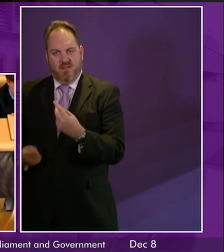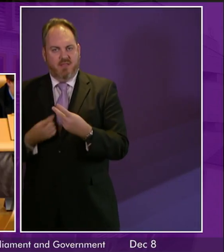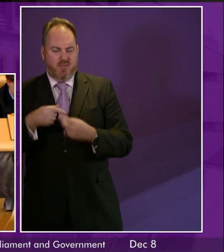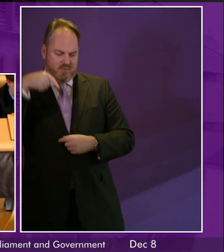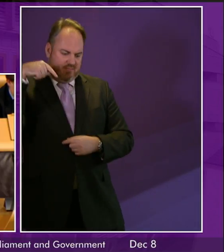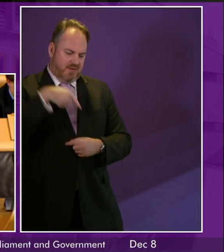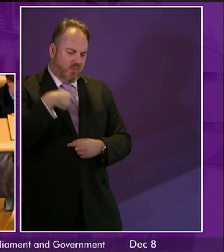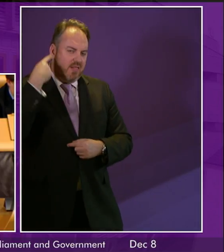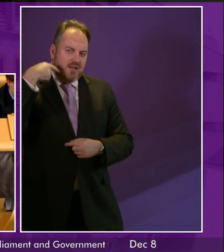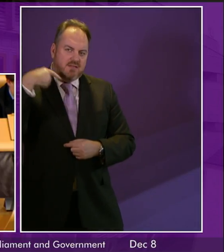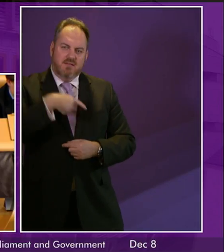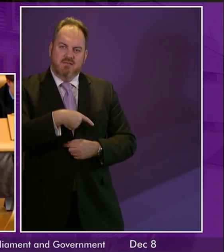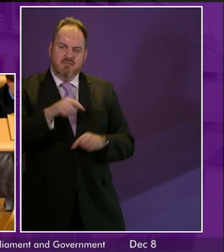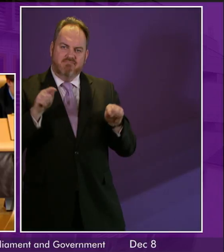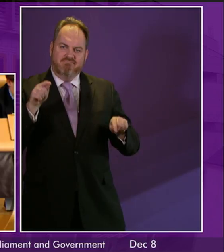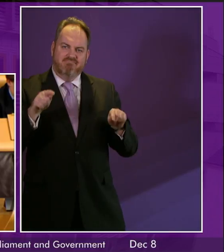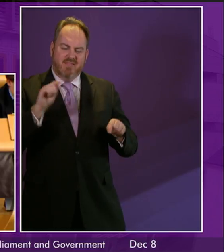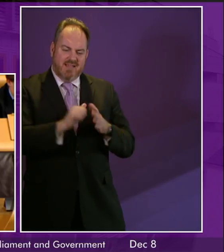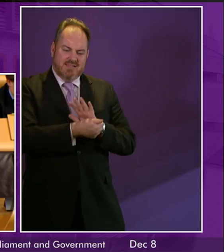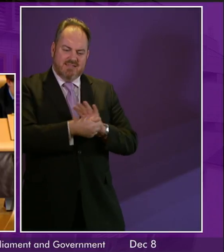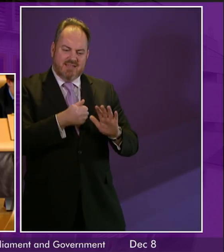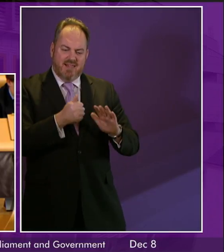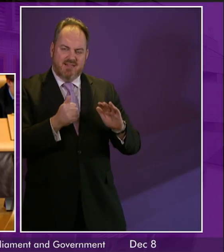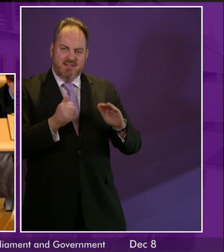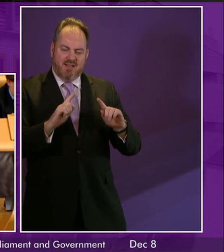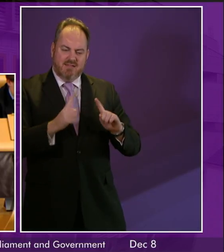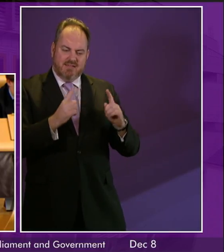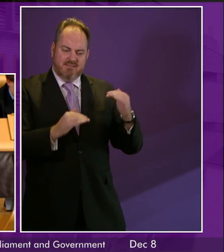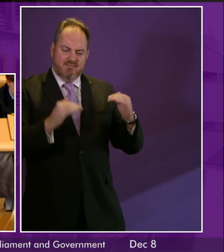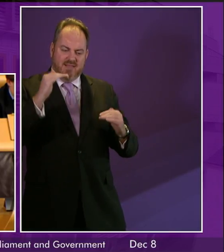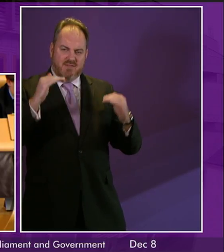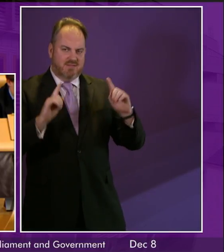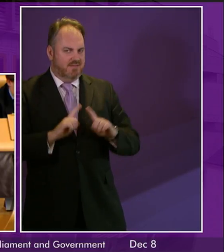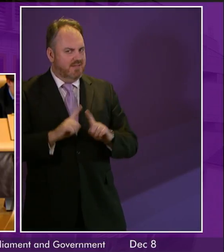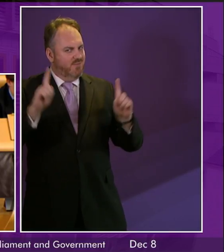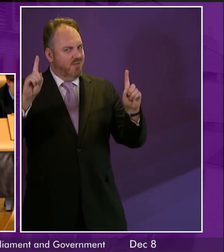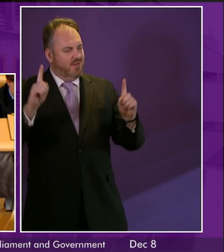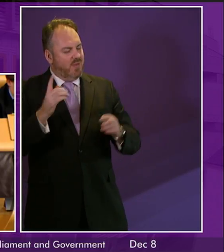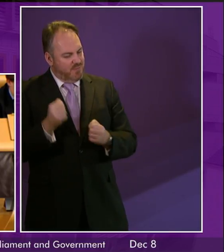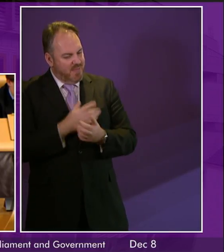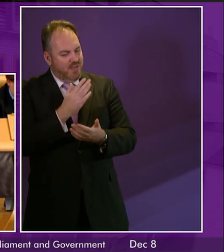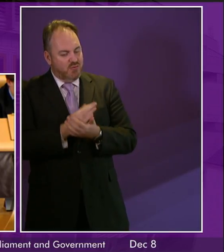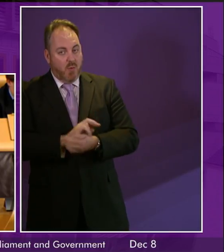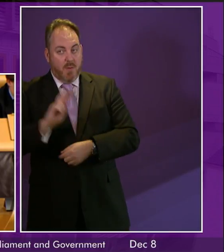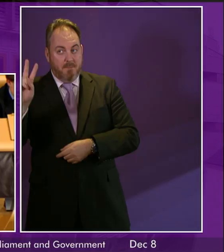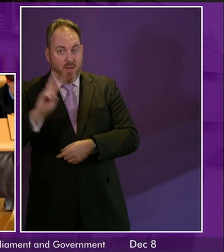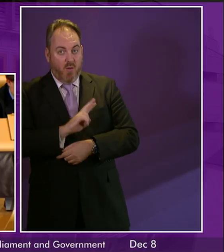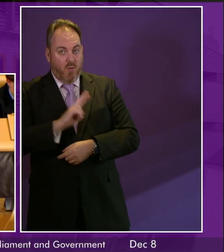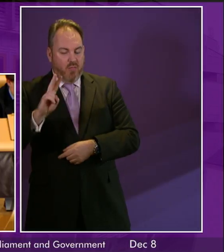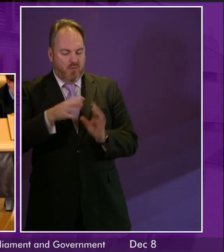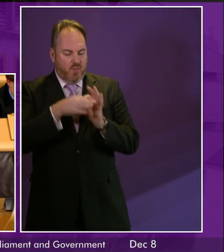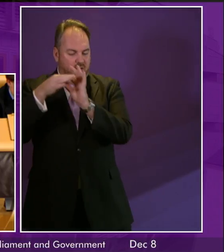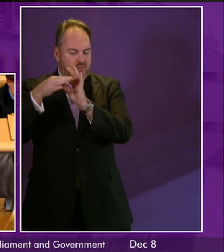different competencies at different levels. And there will be a whole range of issues on which it is important that both of Scotland's governments work closely